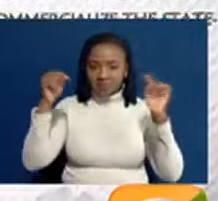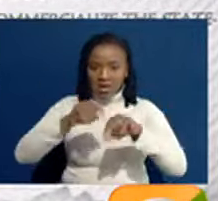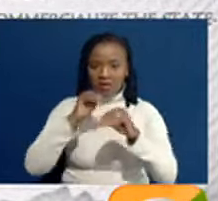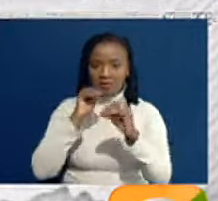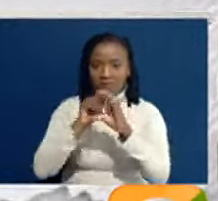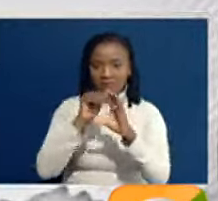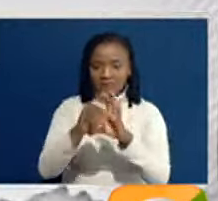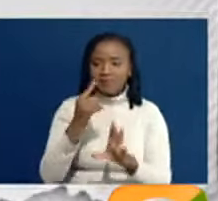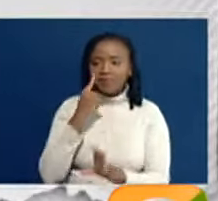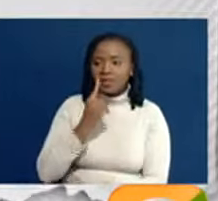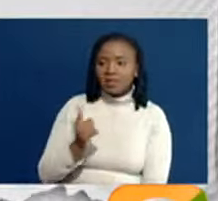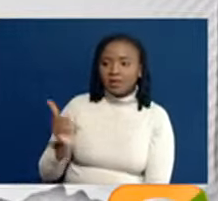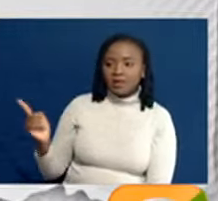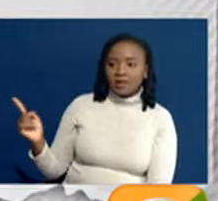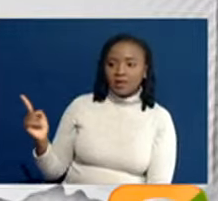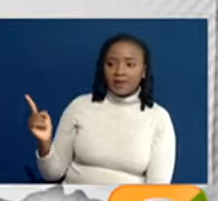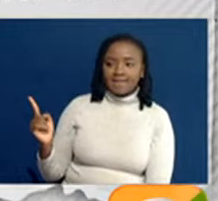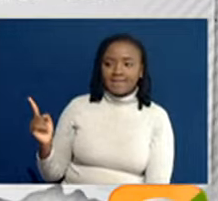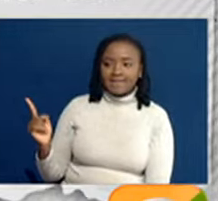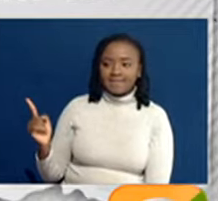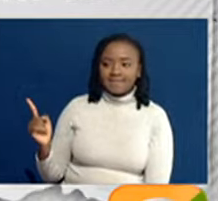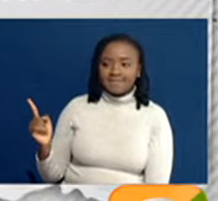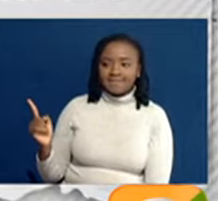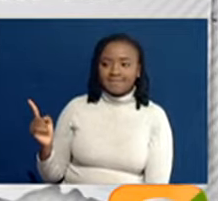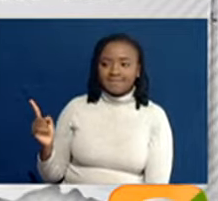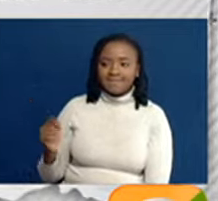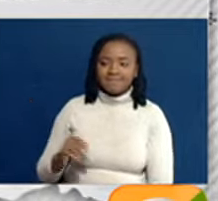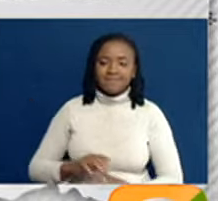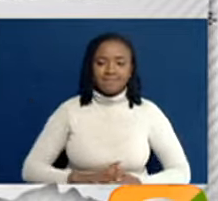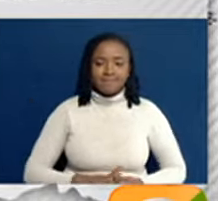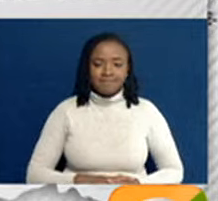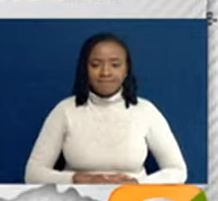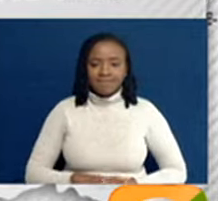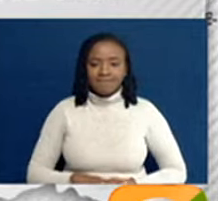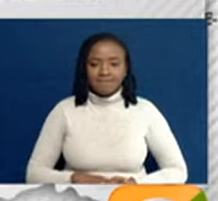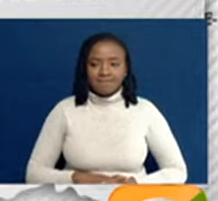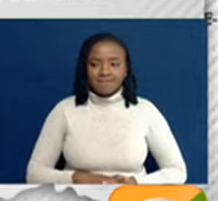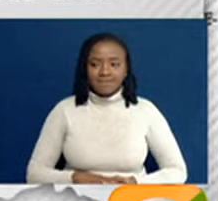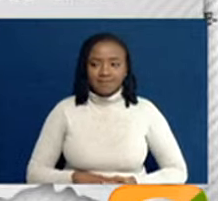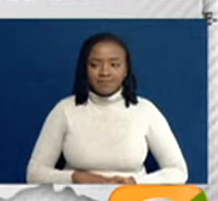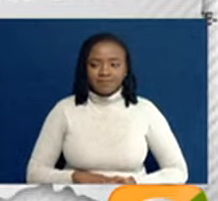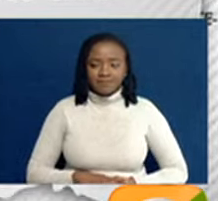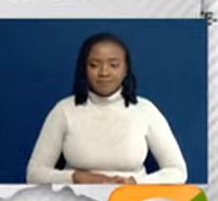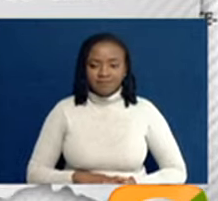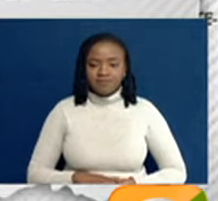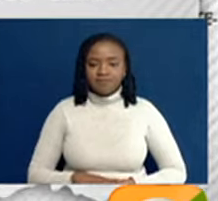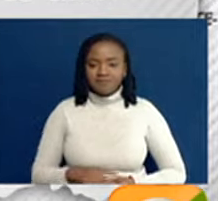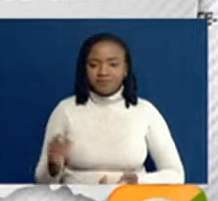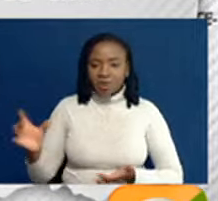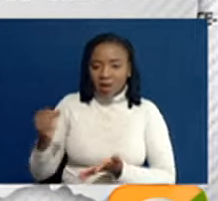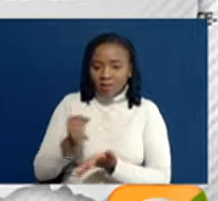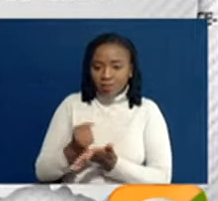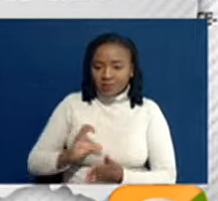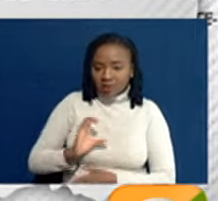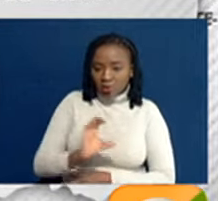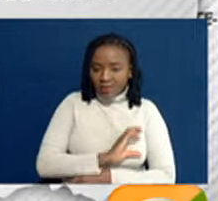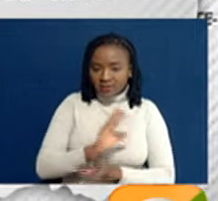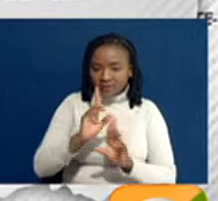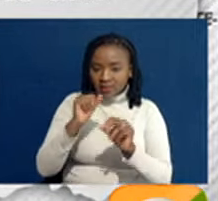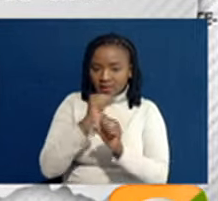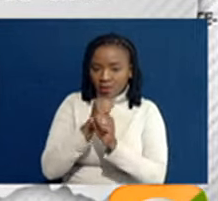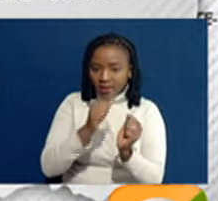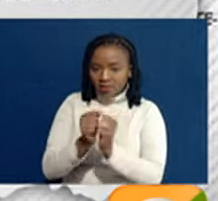For Mumias Sugar Company, Treasury has recommended a revitalization committee be appointed to work with the board,